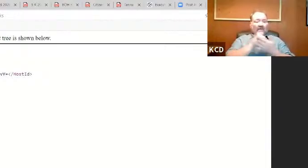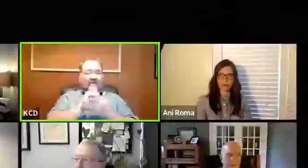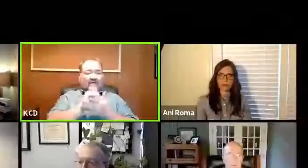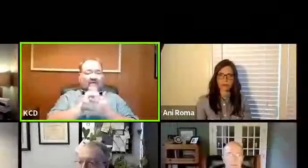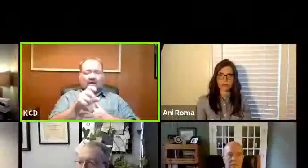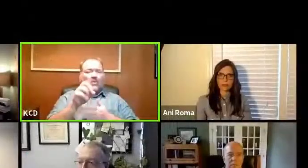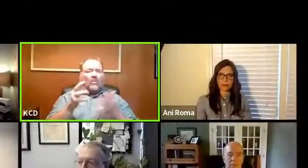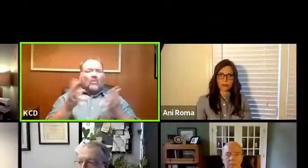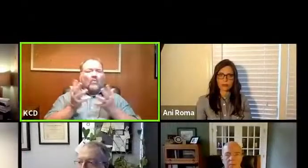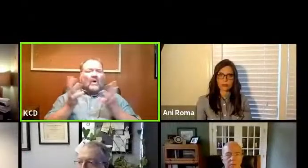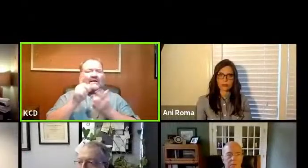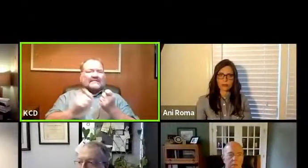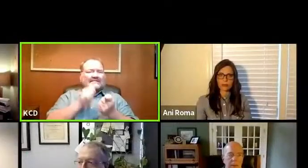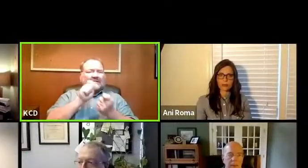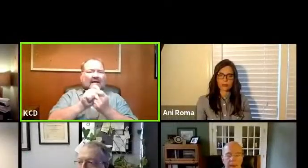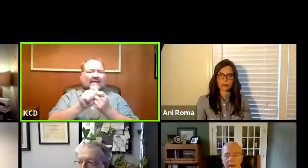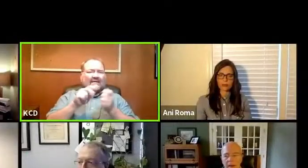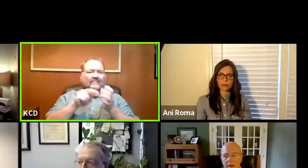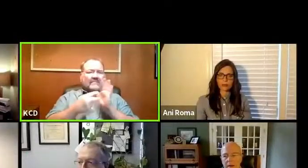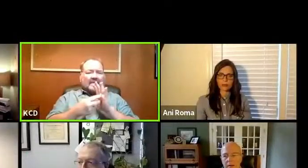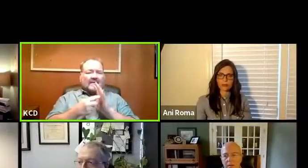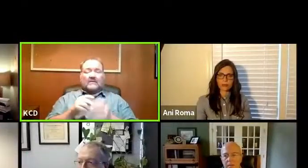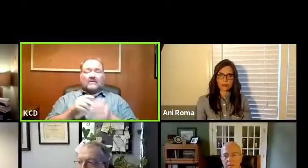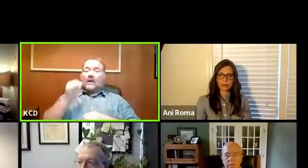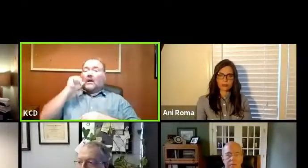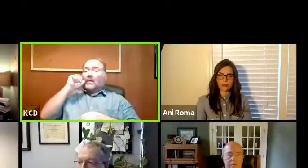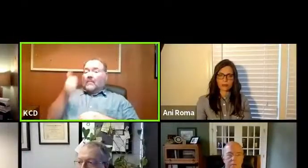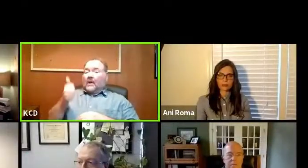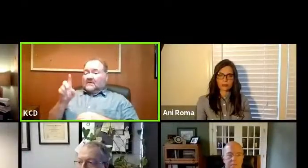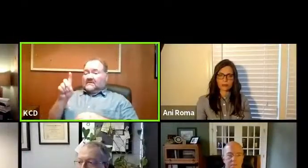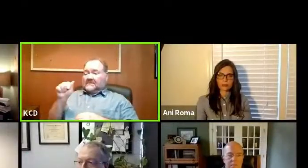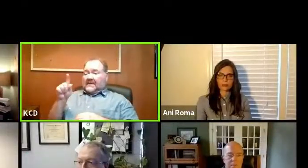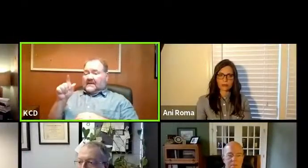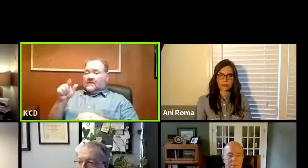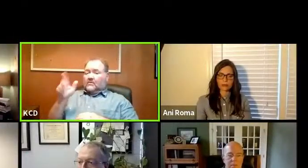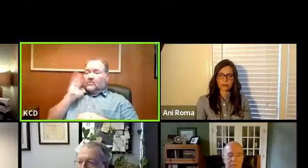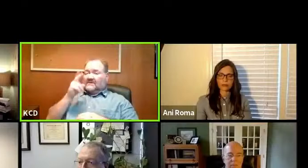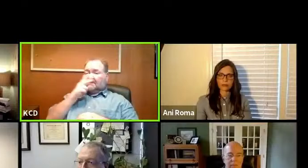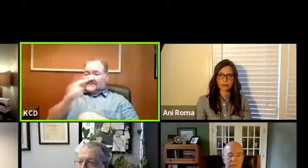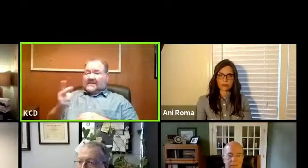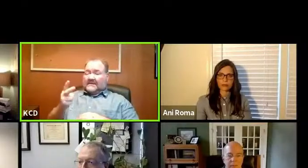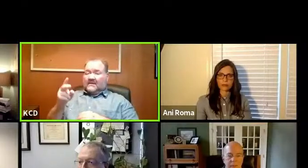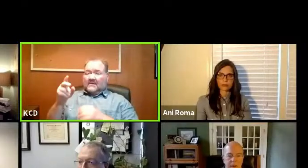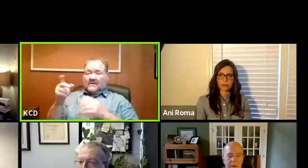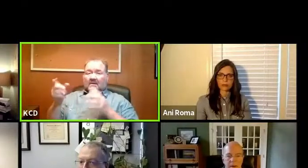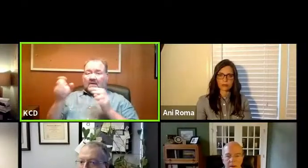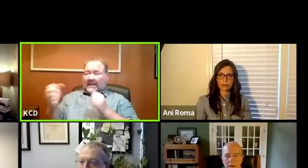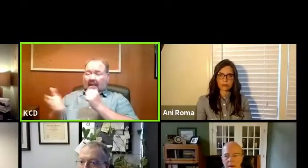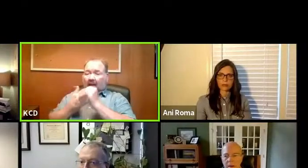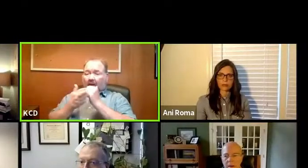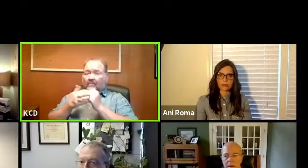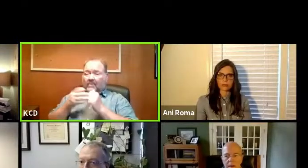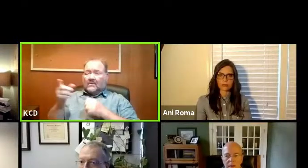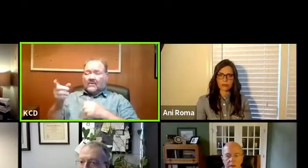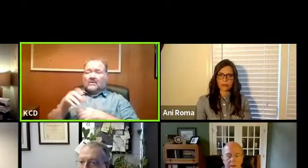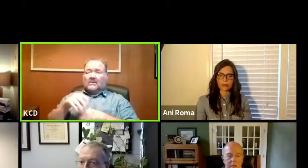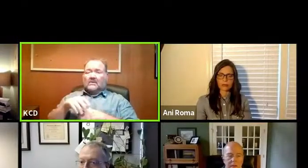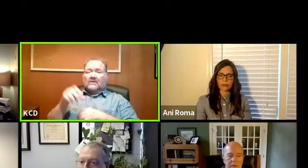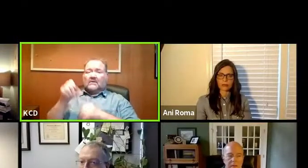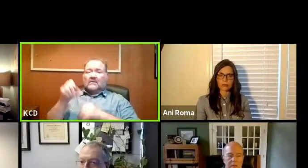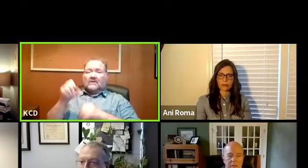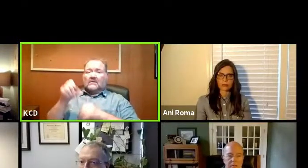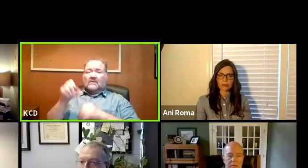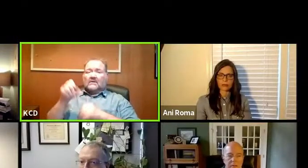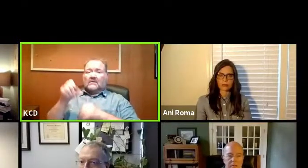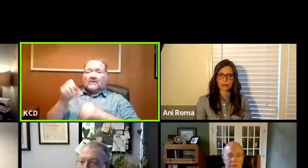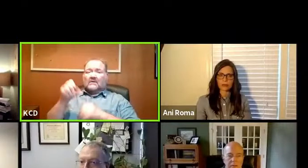what exactly? Yeah, tomorrow's data you'll see, and Bert, are you there where you can speak up? Yeah, I'm here. Go ahead. I'm going to